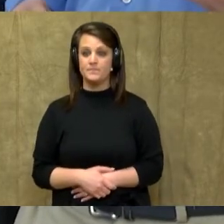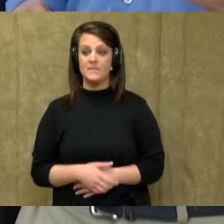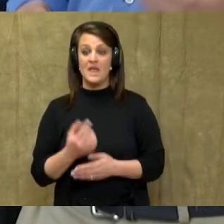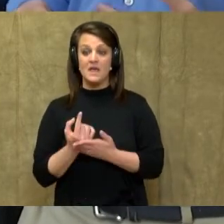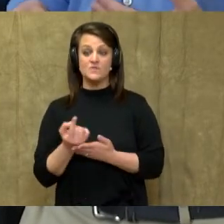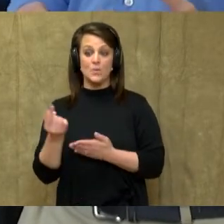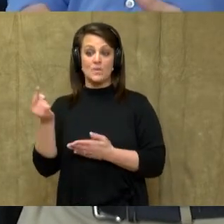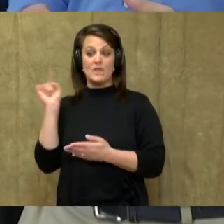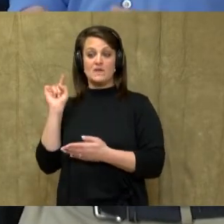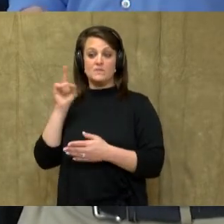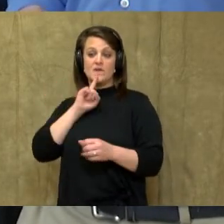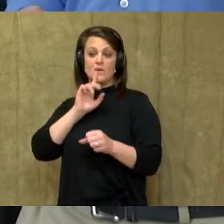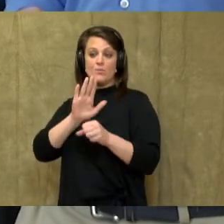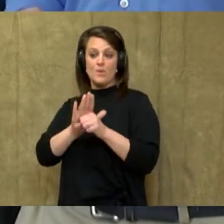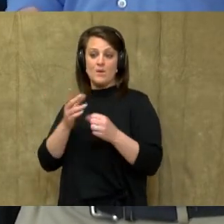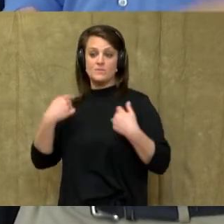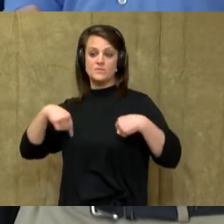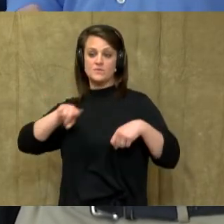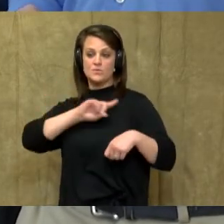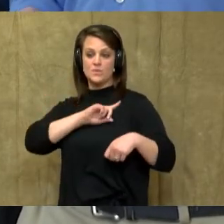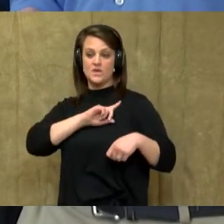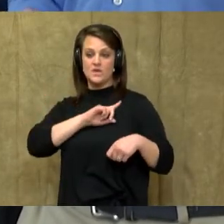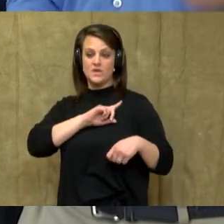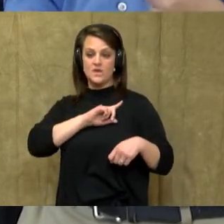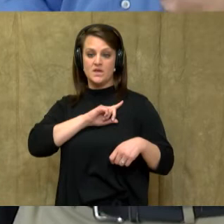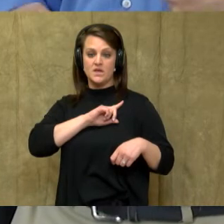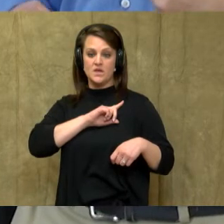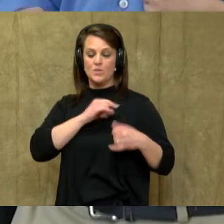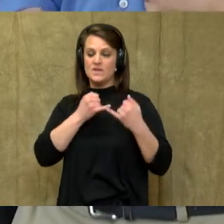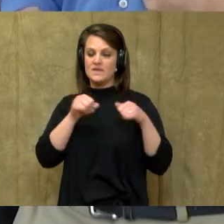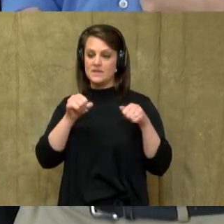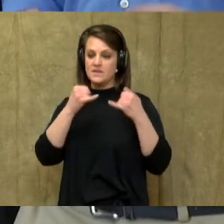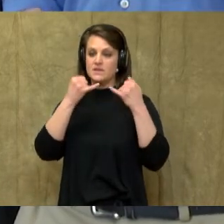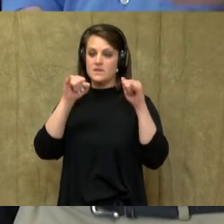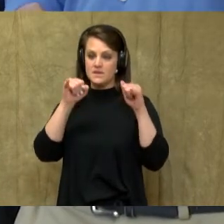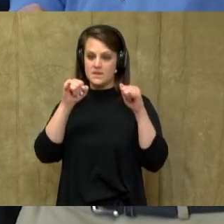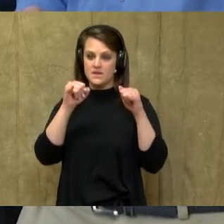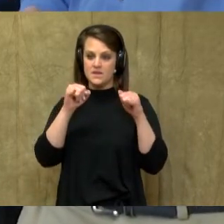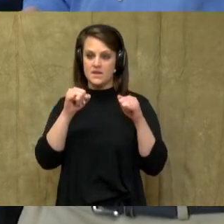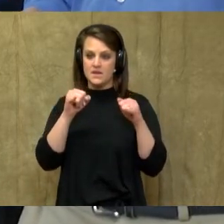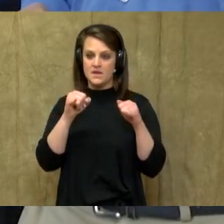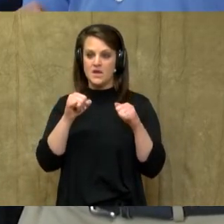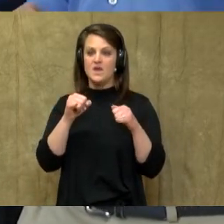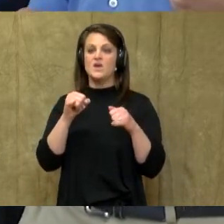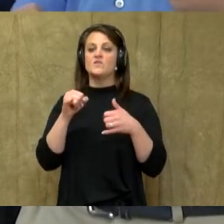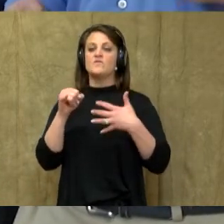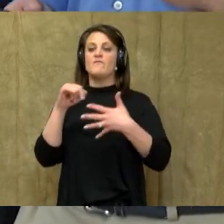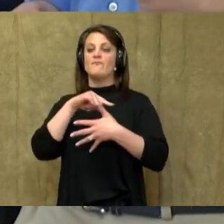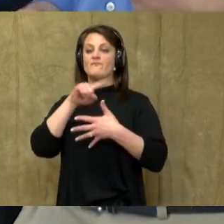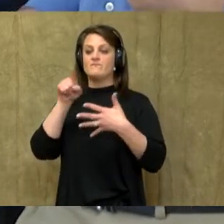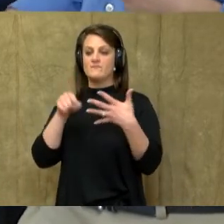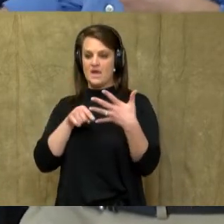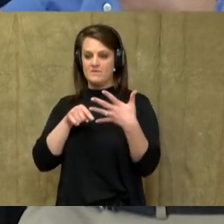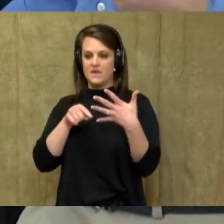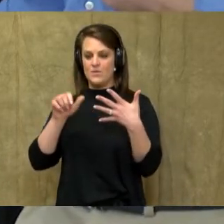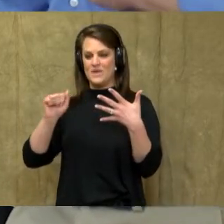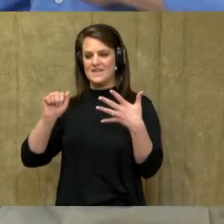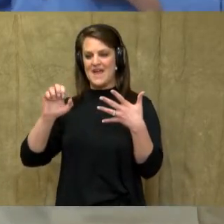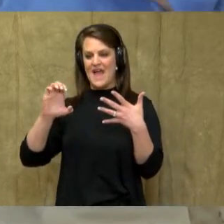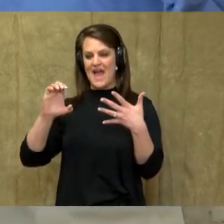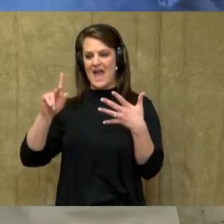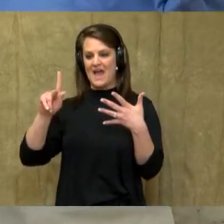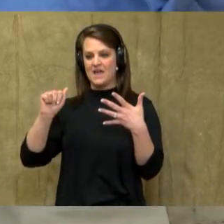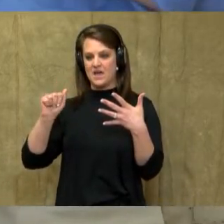Last week, I promised you we would jump from our 2-line staff with Akabaka to our 5-line staff with